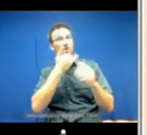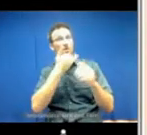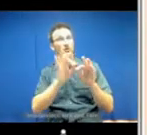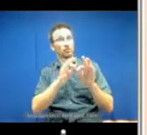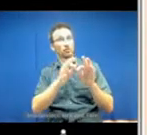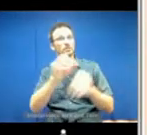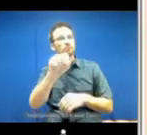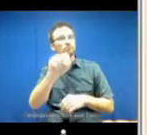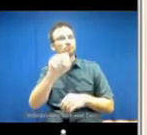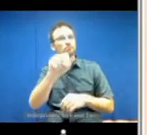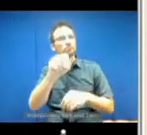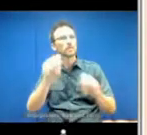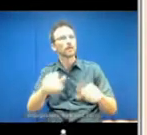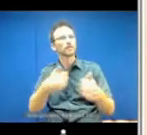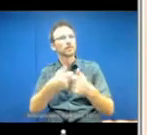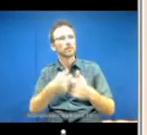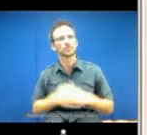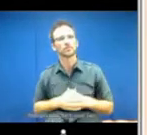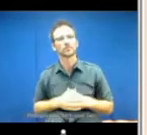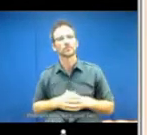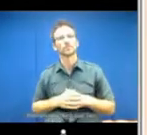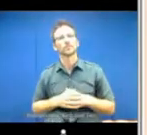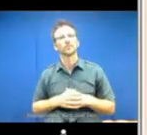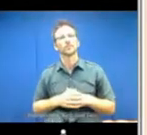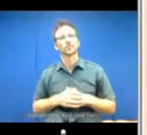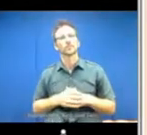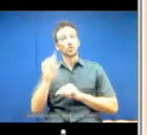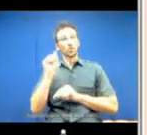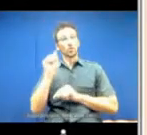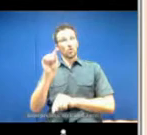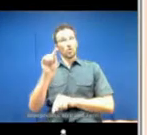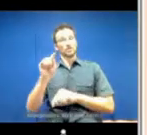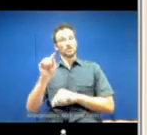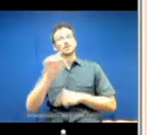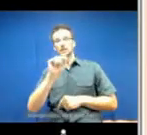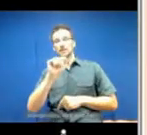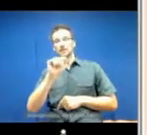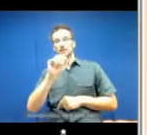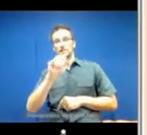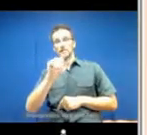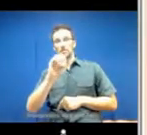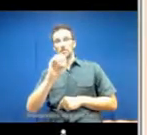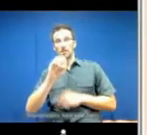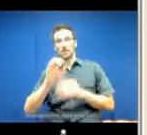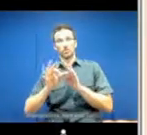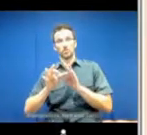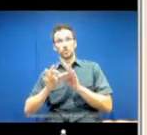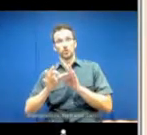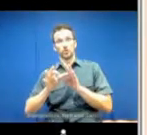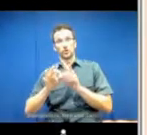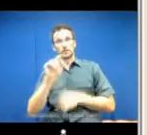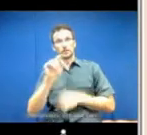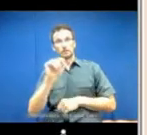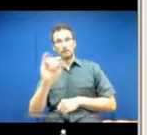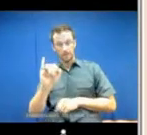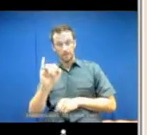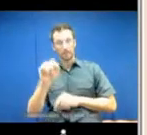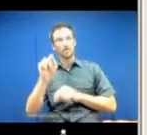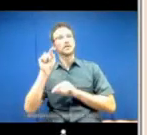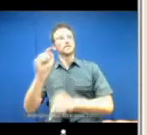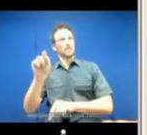The table interpreters would make their case for whether the interpretation was accurate or not